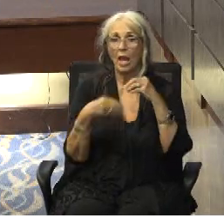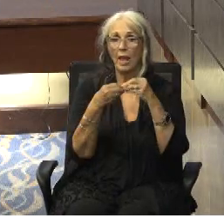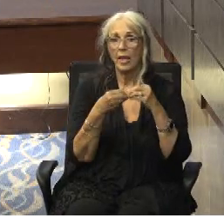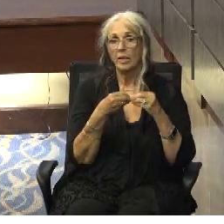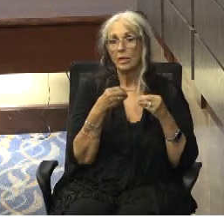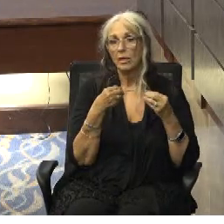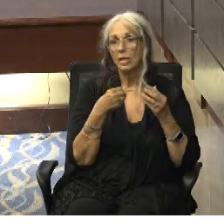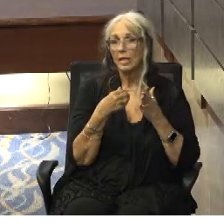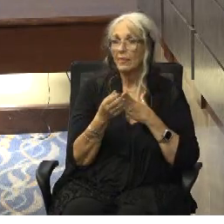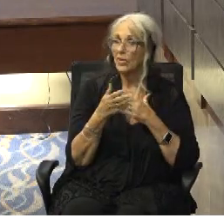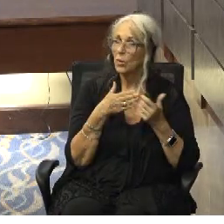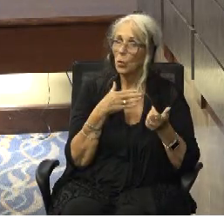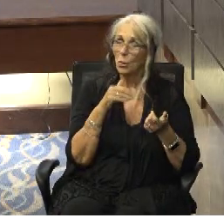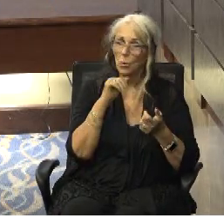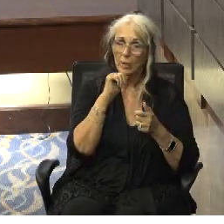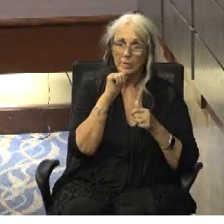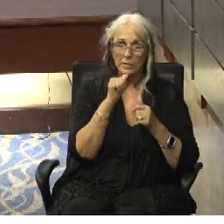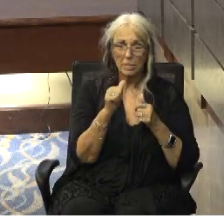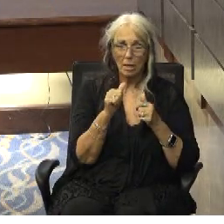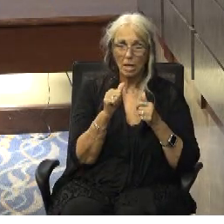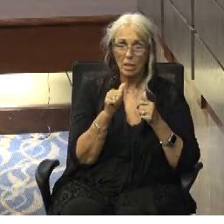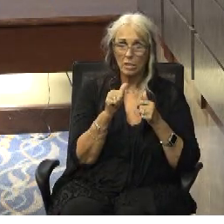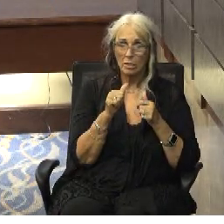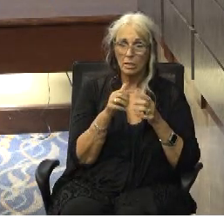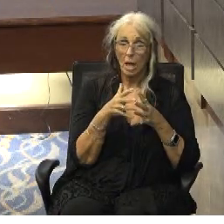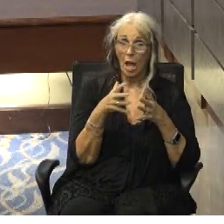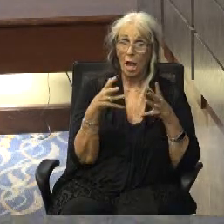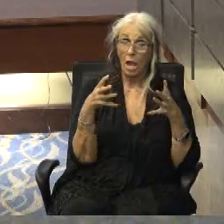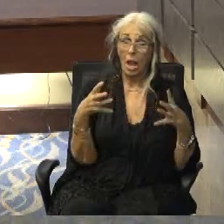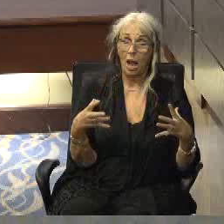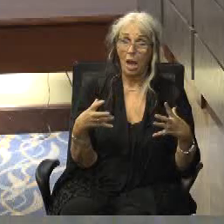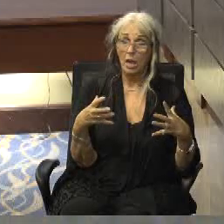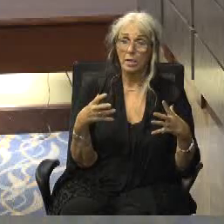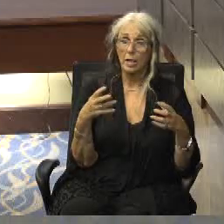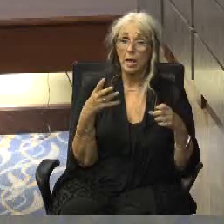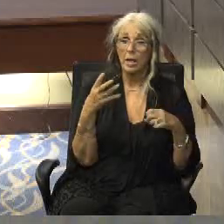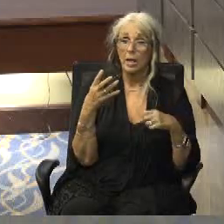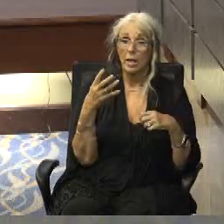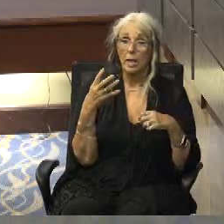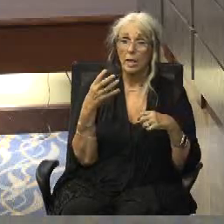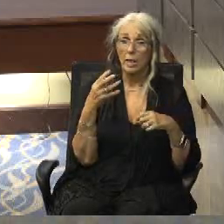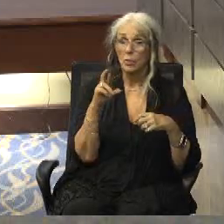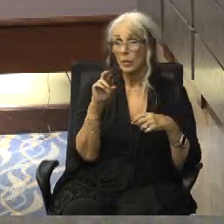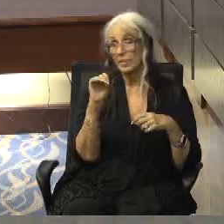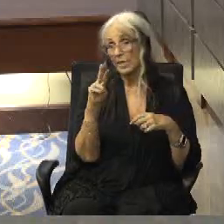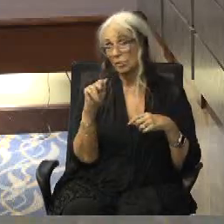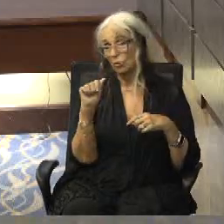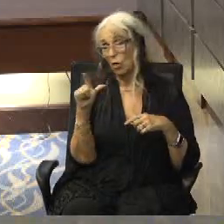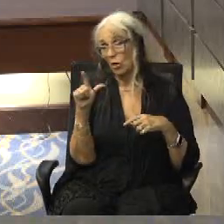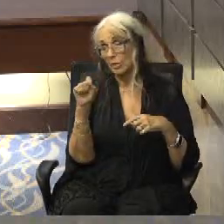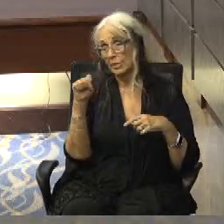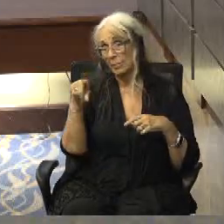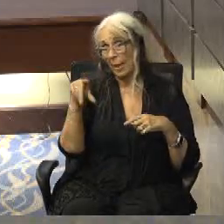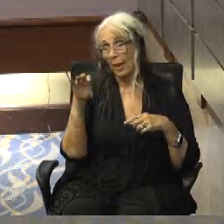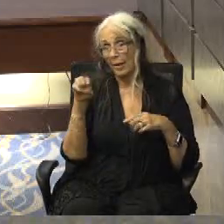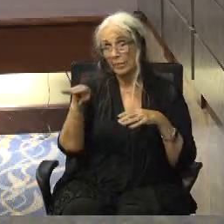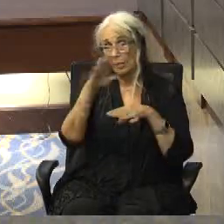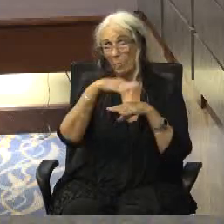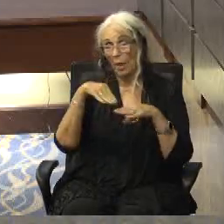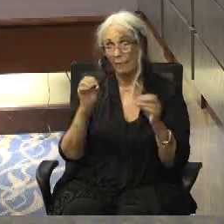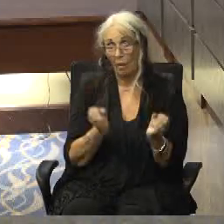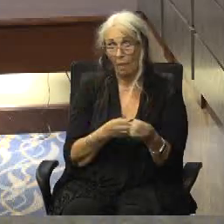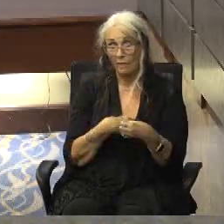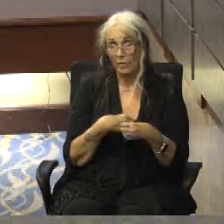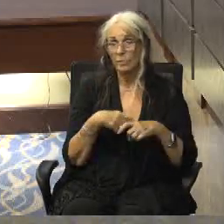while it's not a heavy quantity in the residential spaces that are above the office spaces,